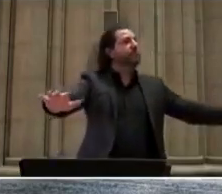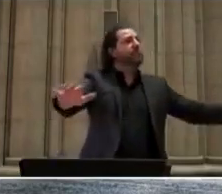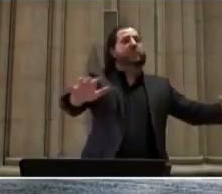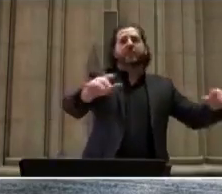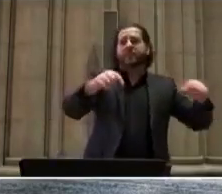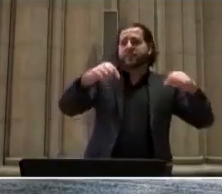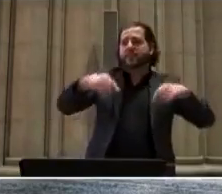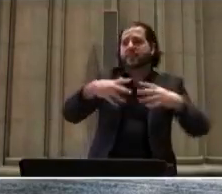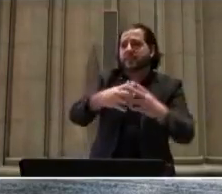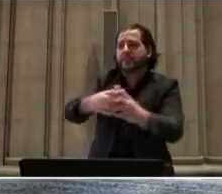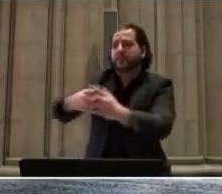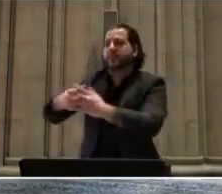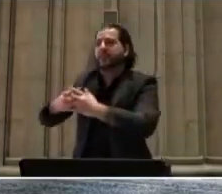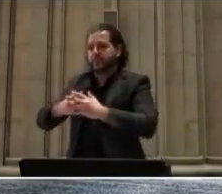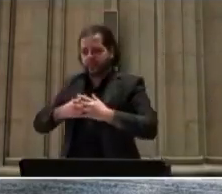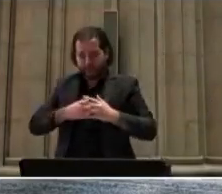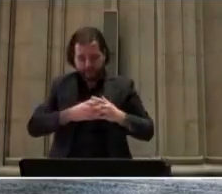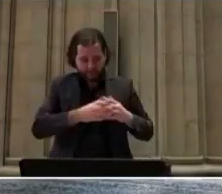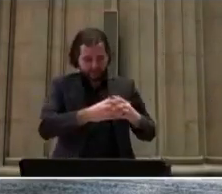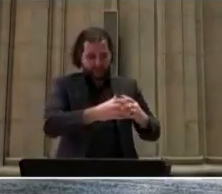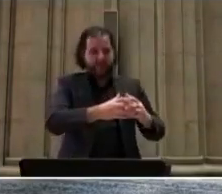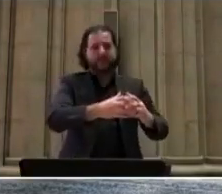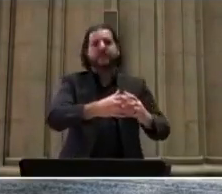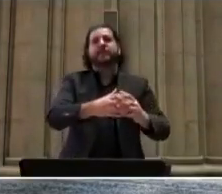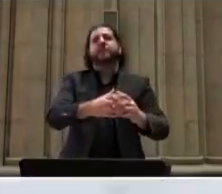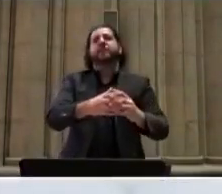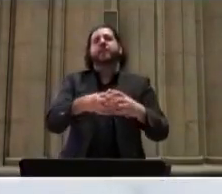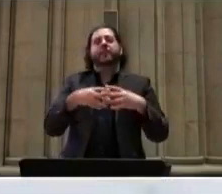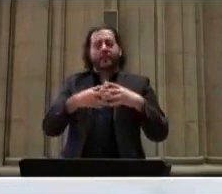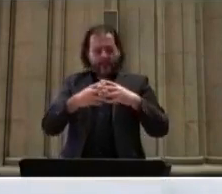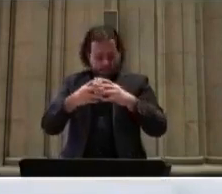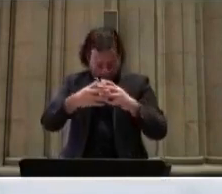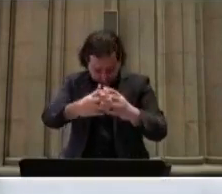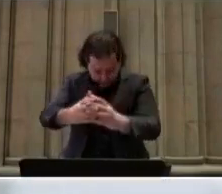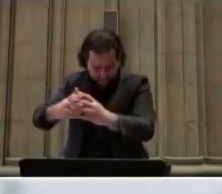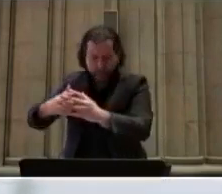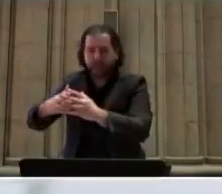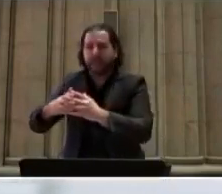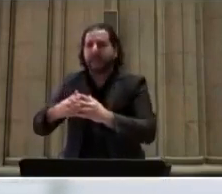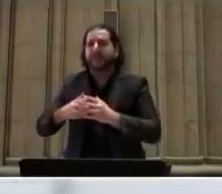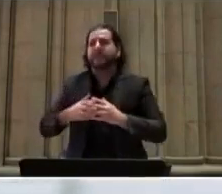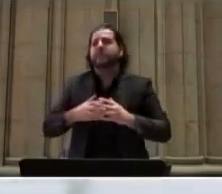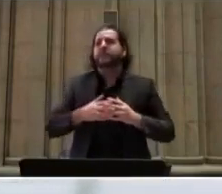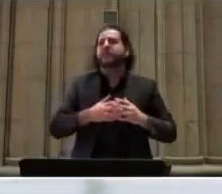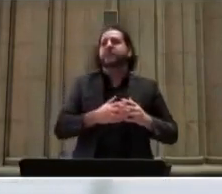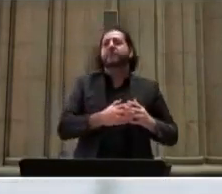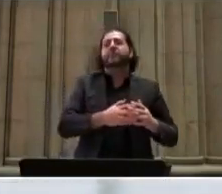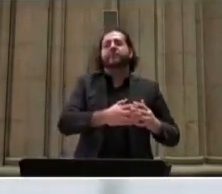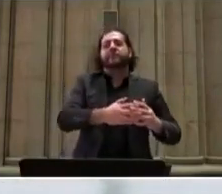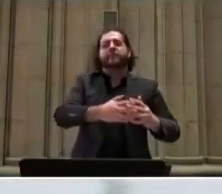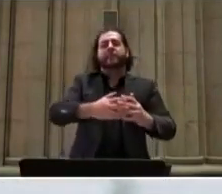plain. America, America.